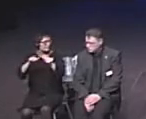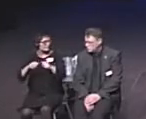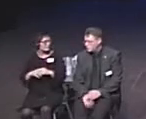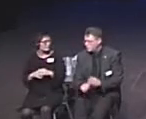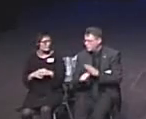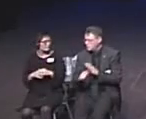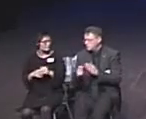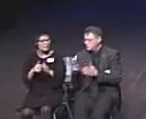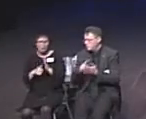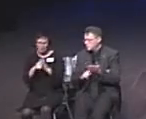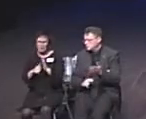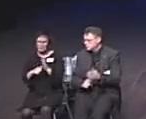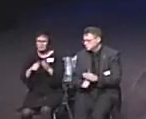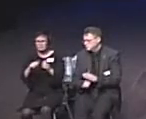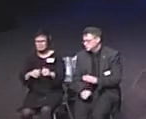here?